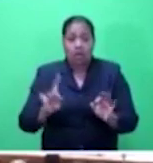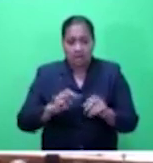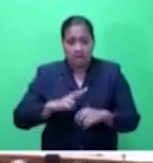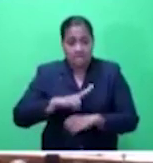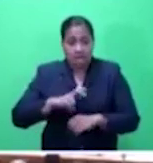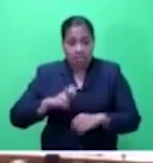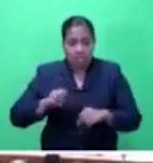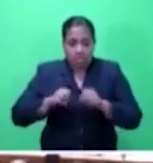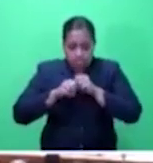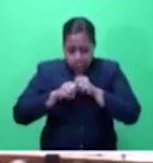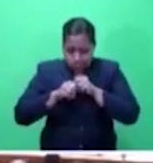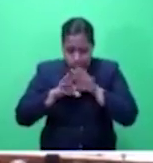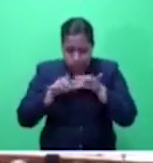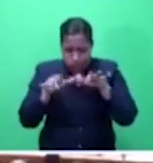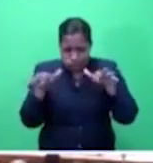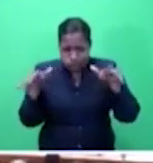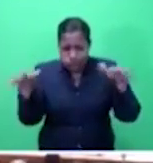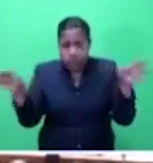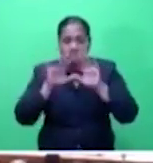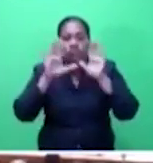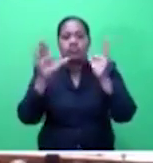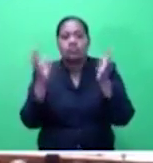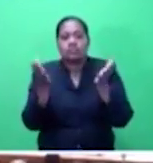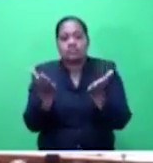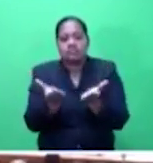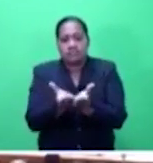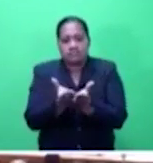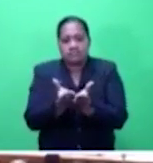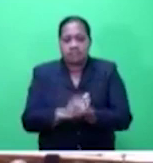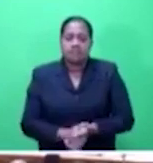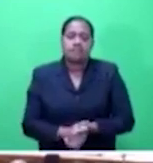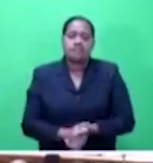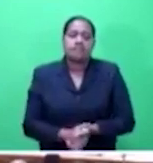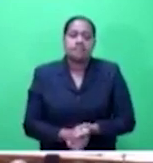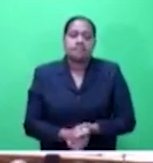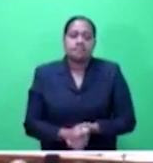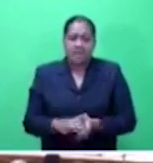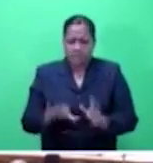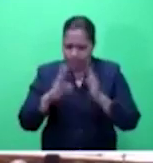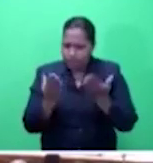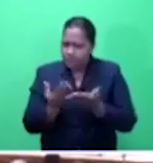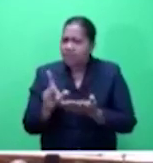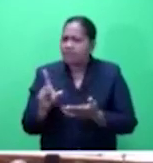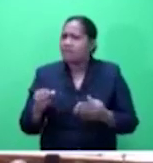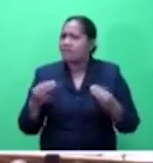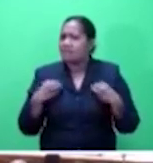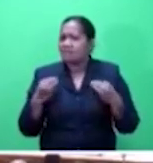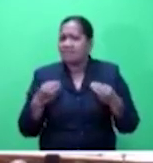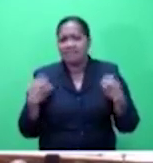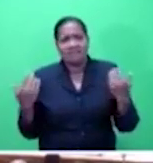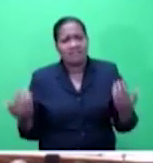thousands and dismantling the way people live and the world does business. In doing so, it has upended the